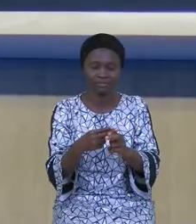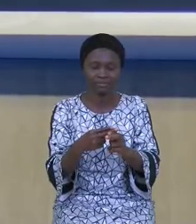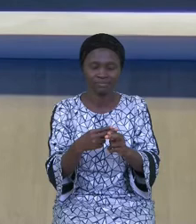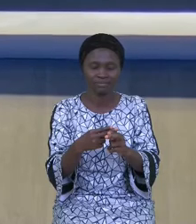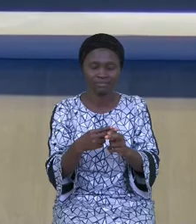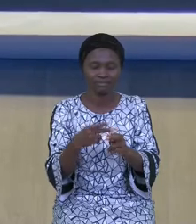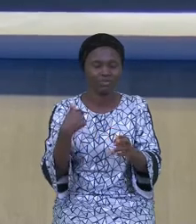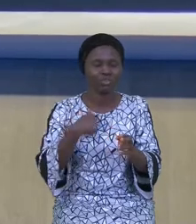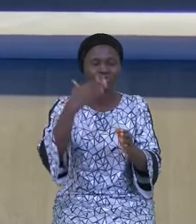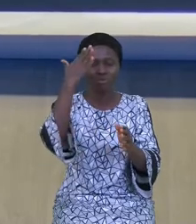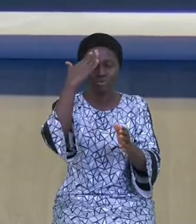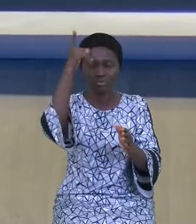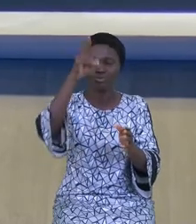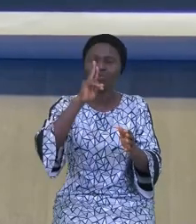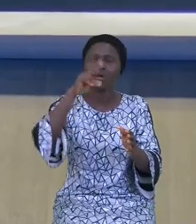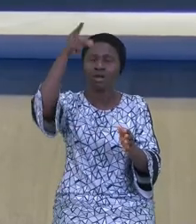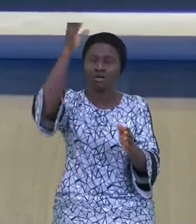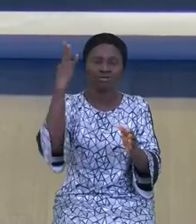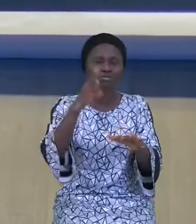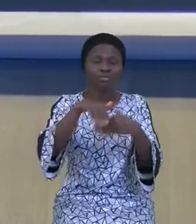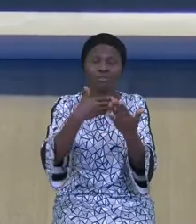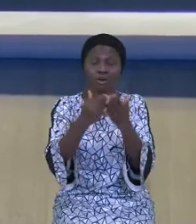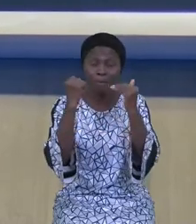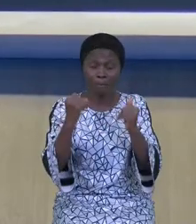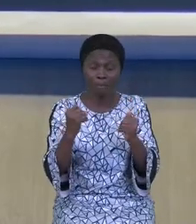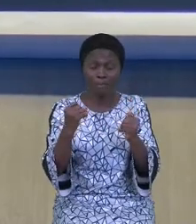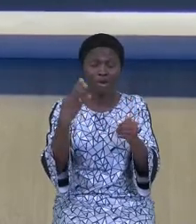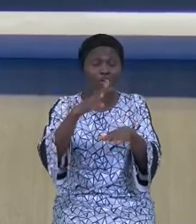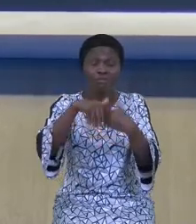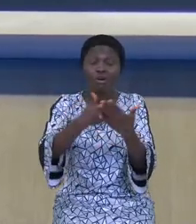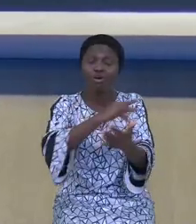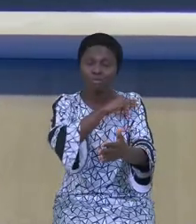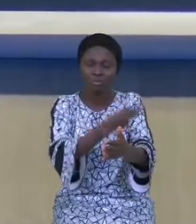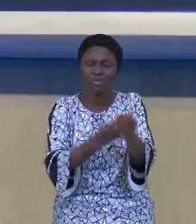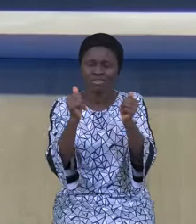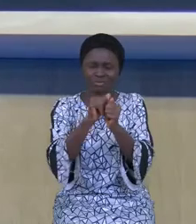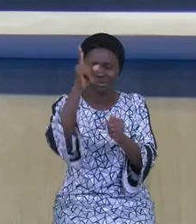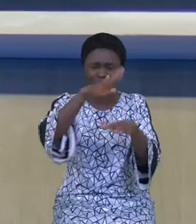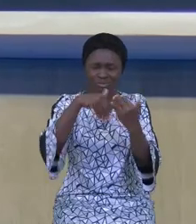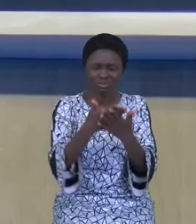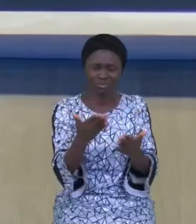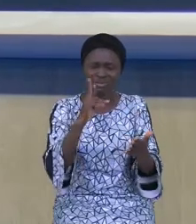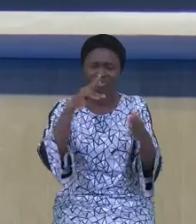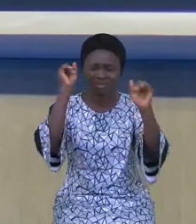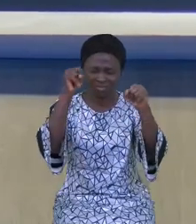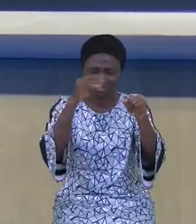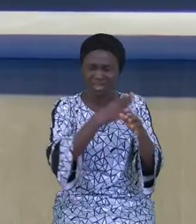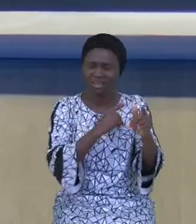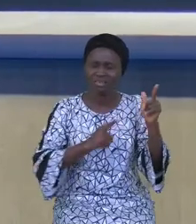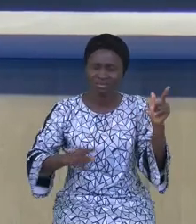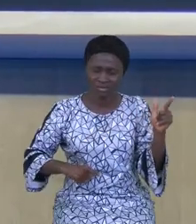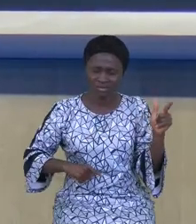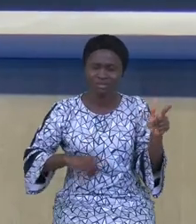We know you are the God of all power, the God of all might. With you, all things are possible. And Lord,